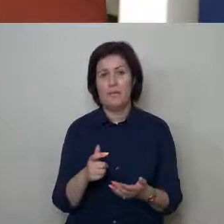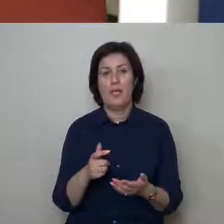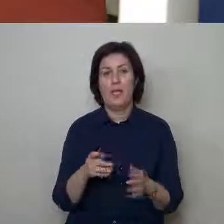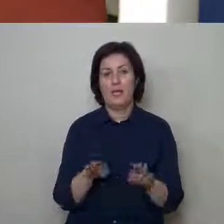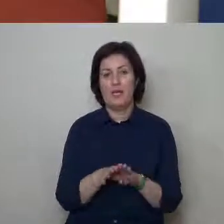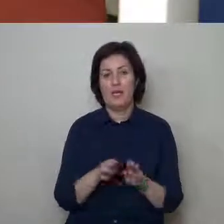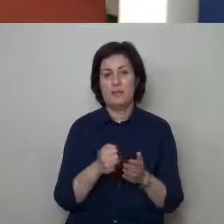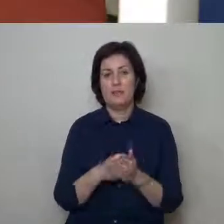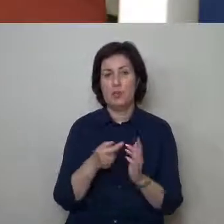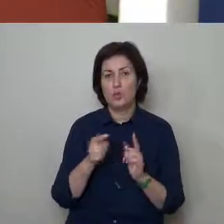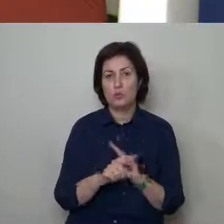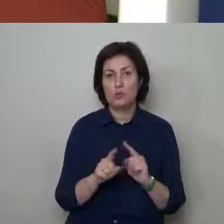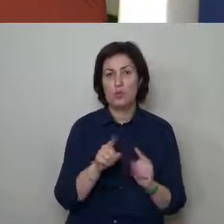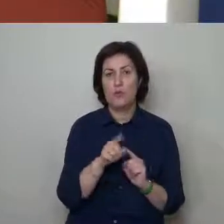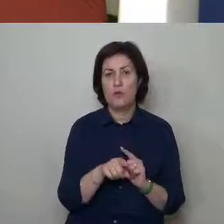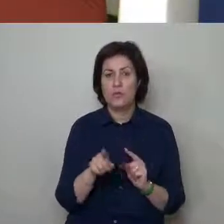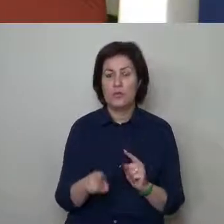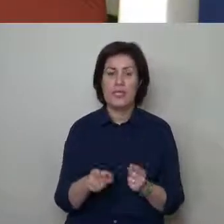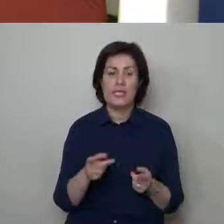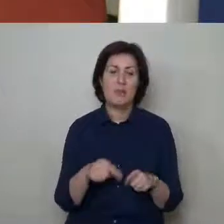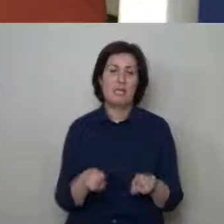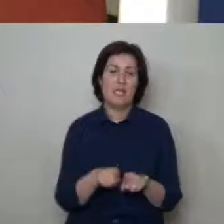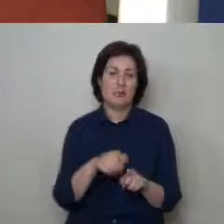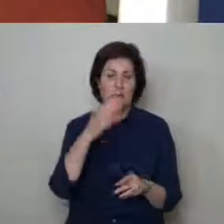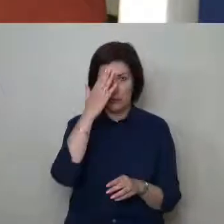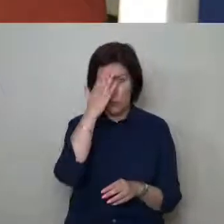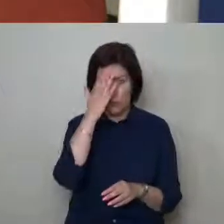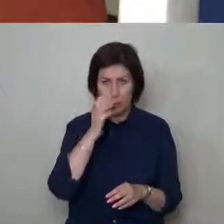administrative liability,